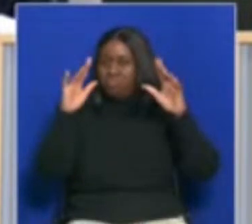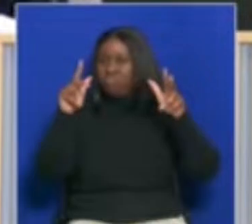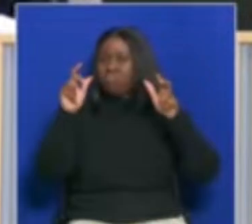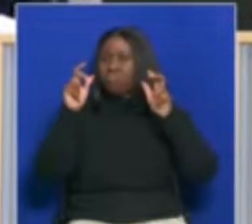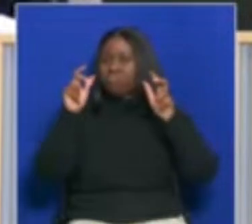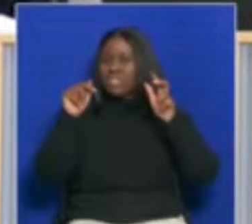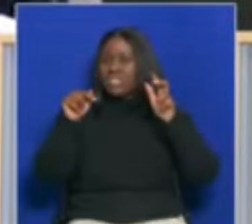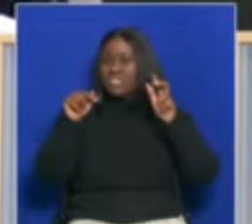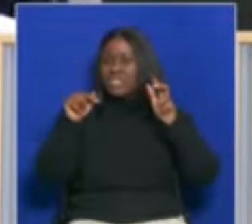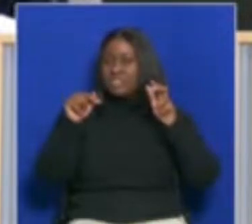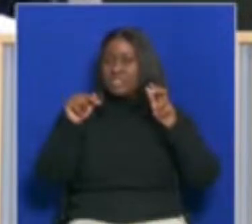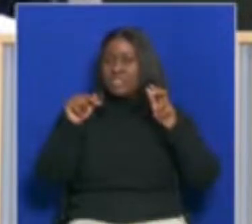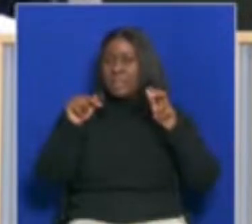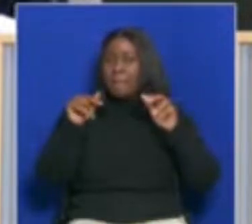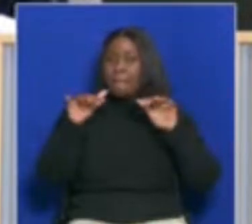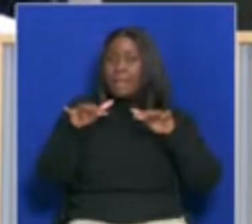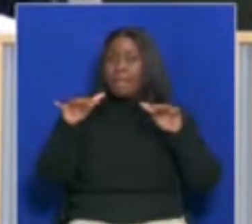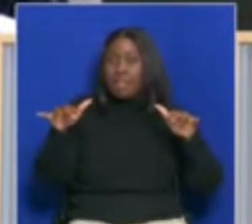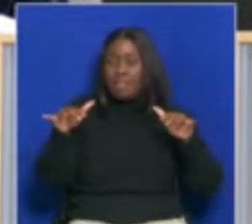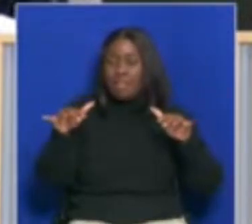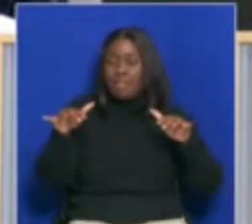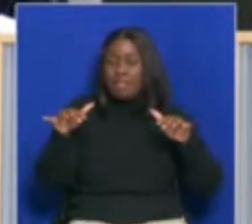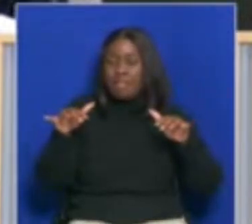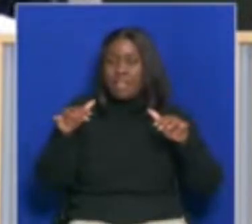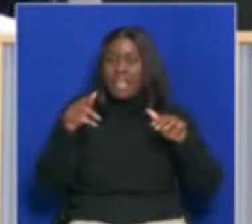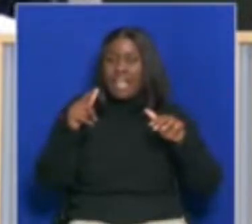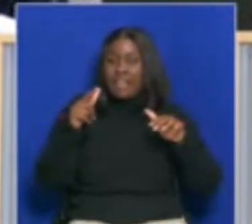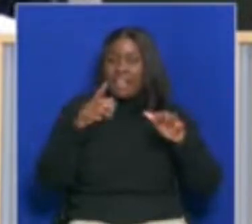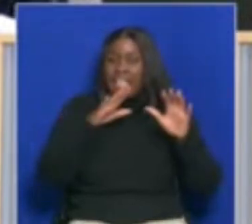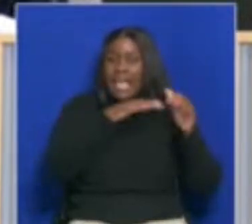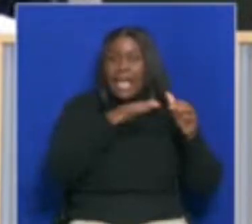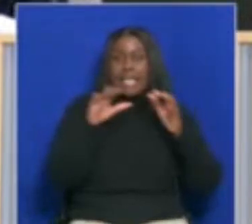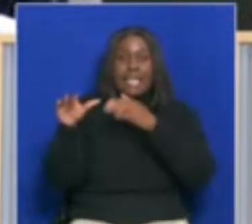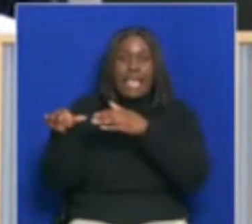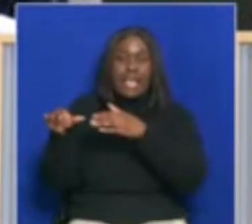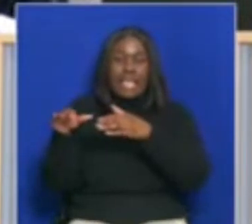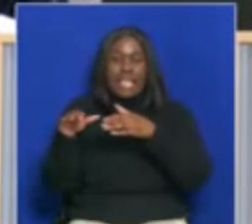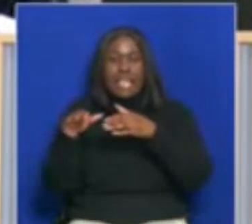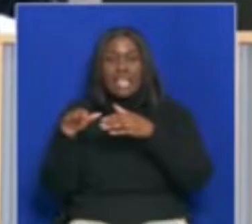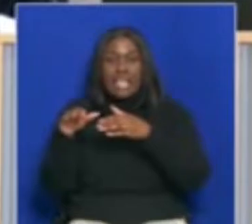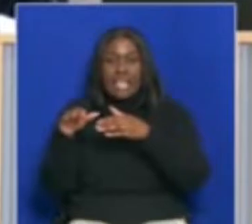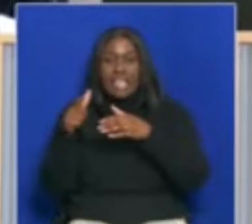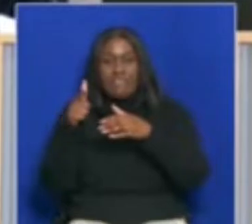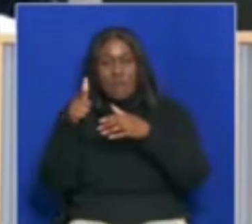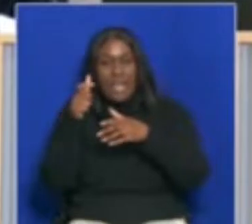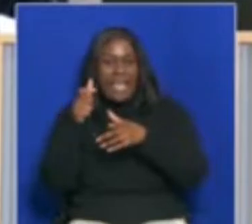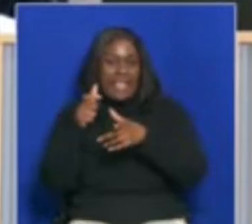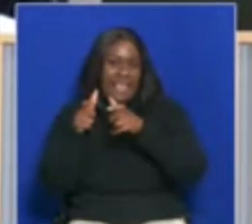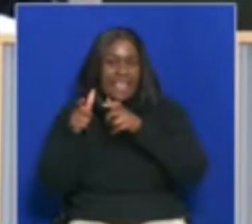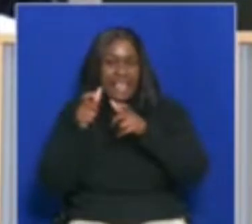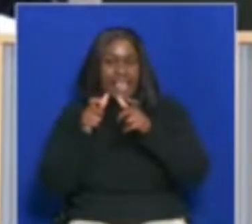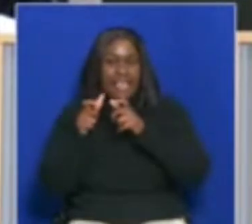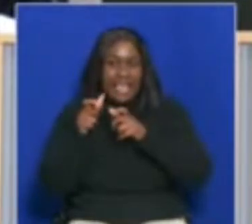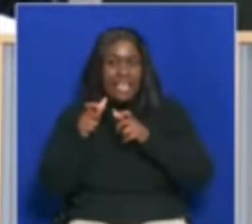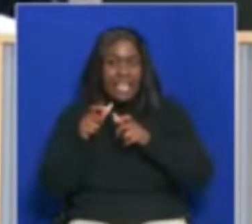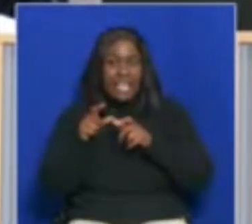People who are involved in gangs, and one of your headings even refers to gang